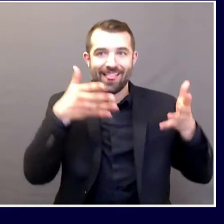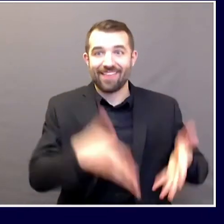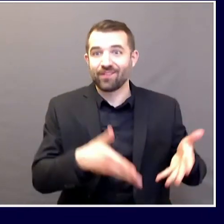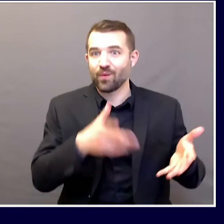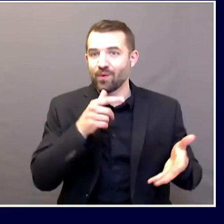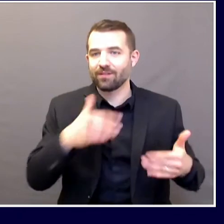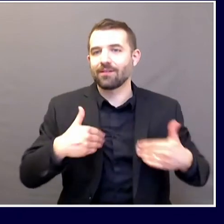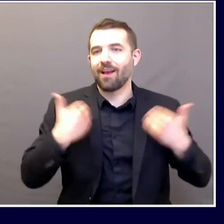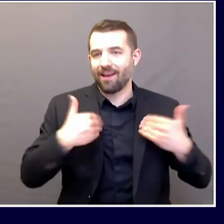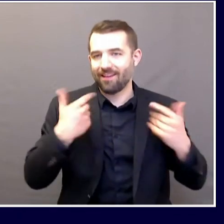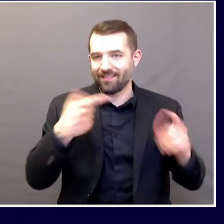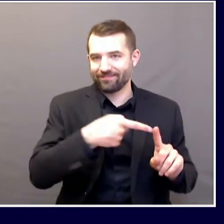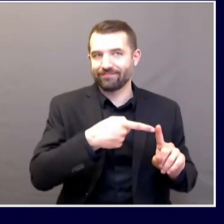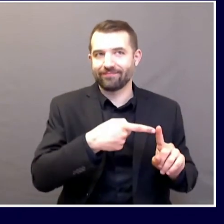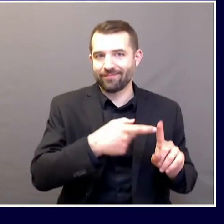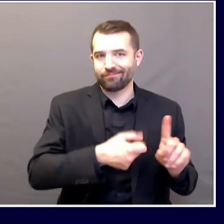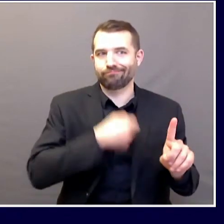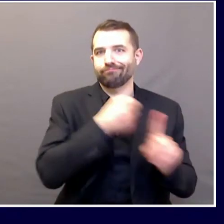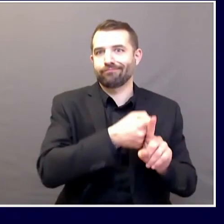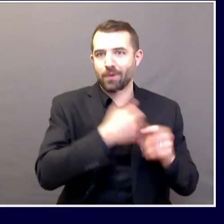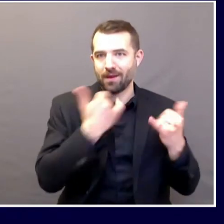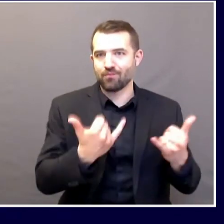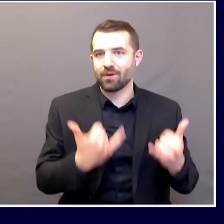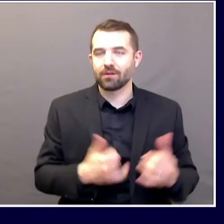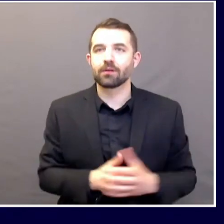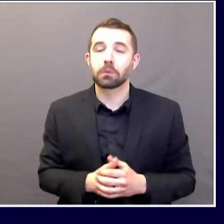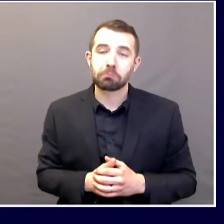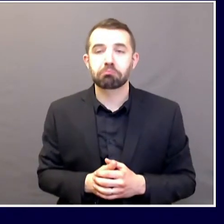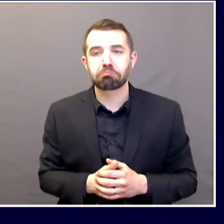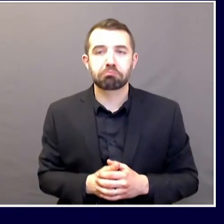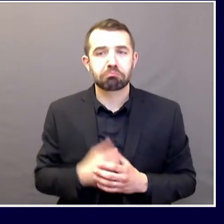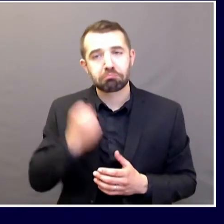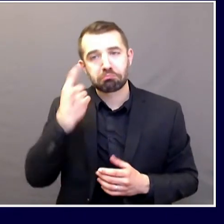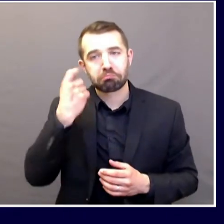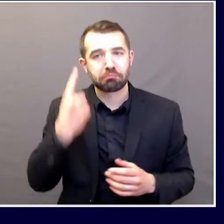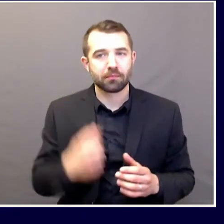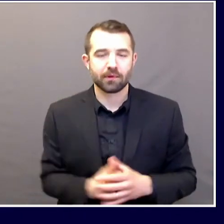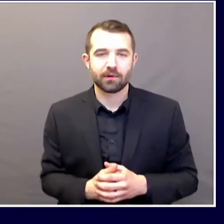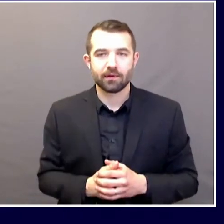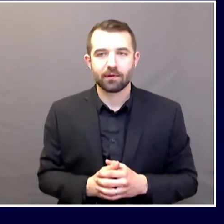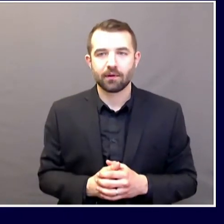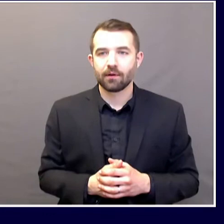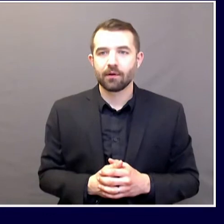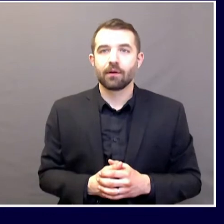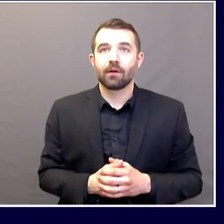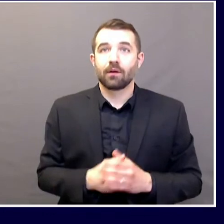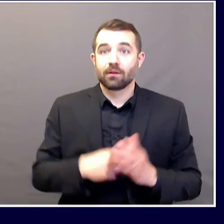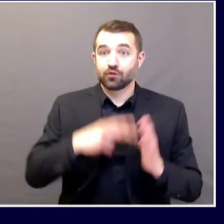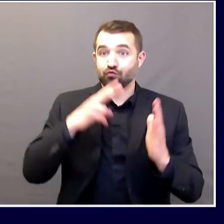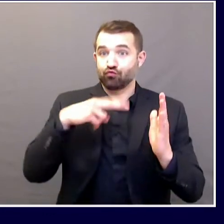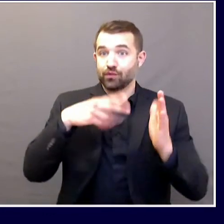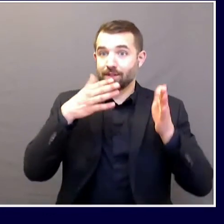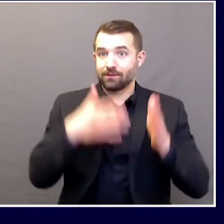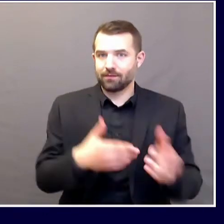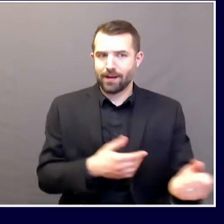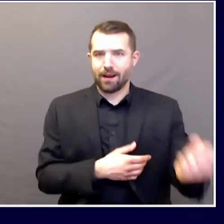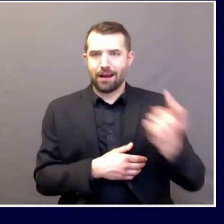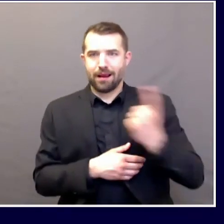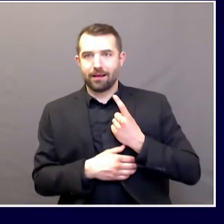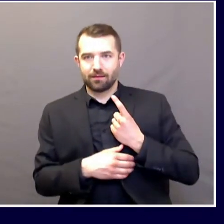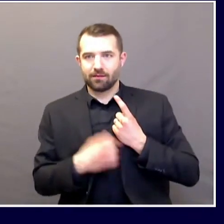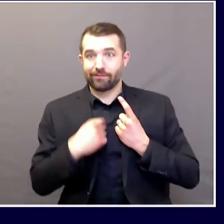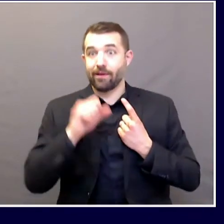One more thing. This is a question from a reader. The reader is a farmer, and